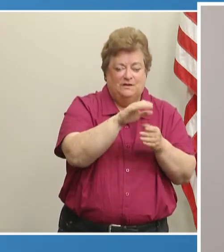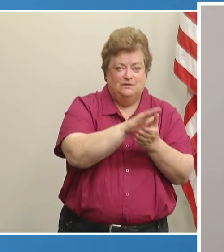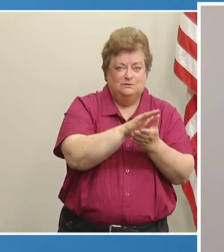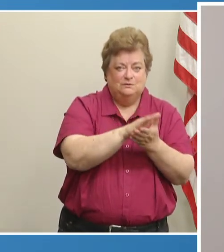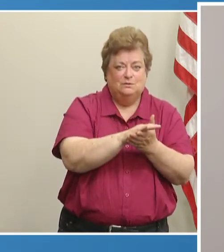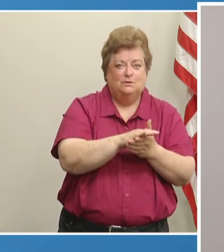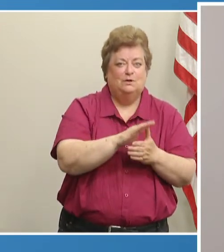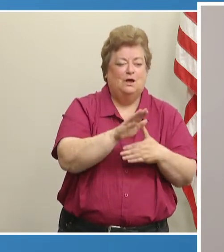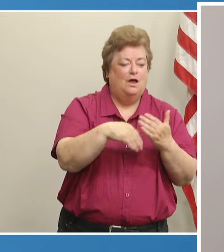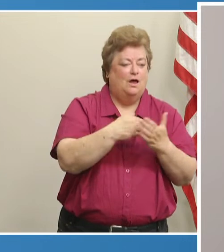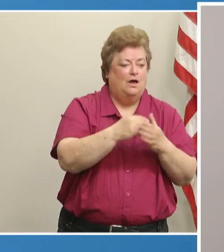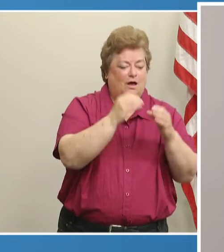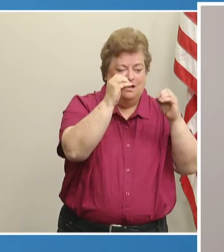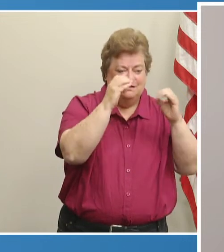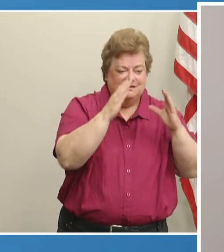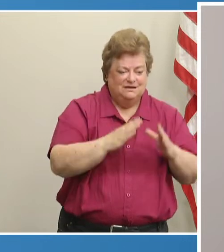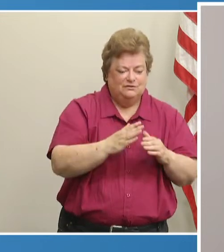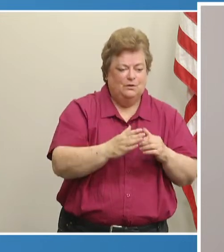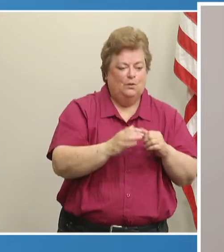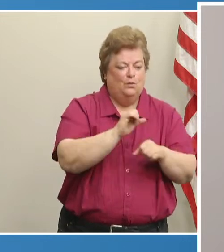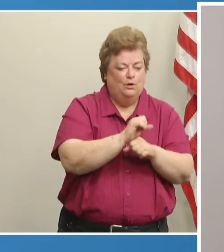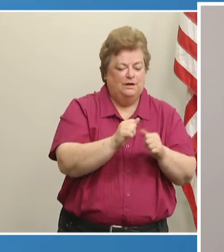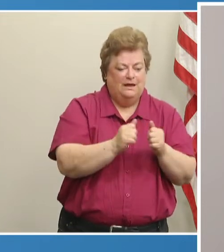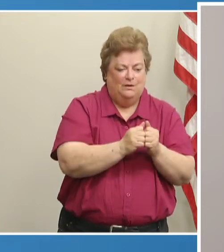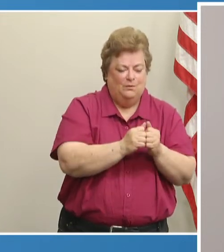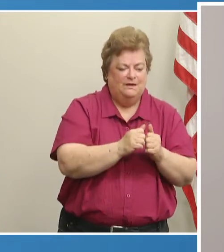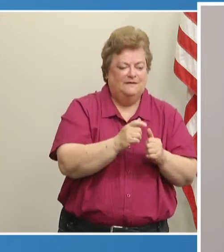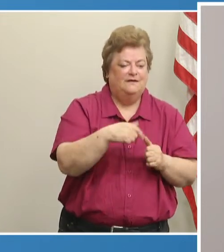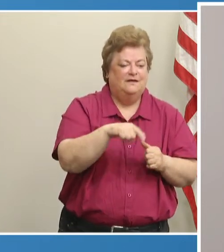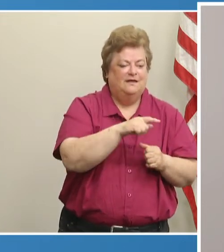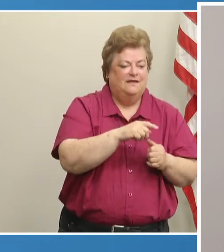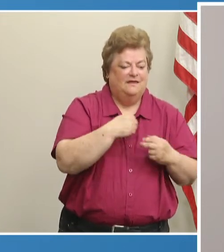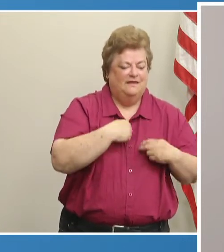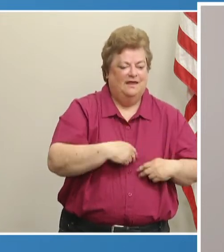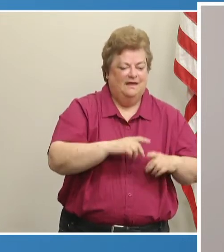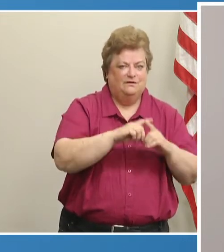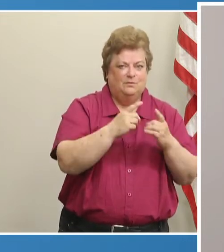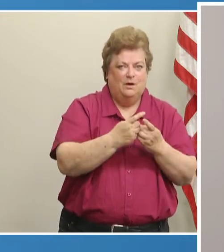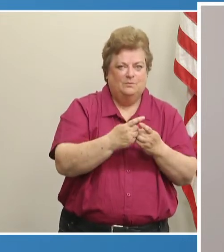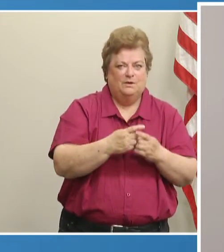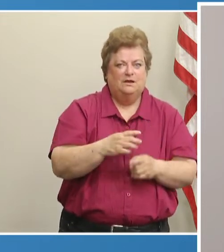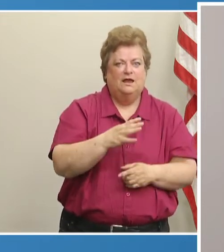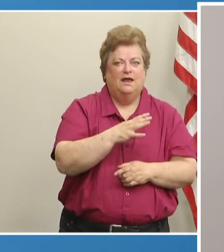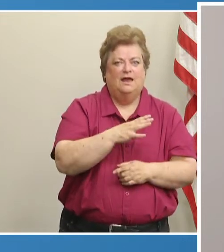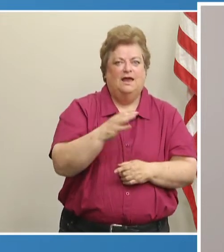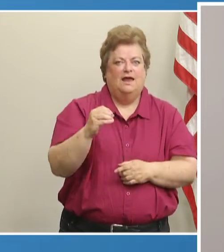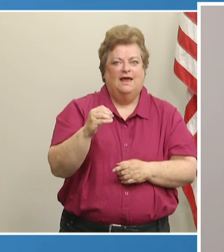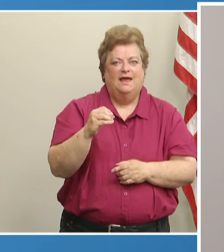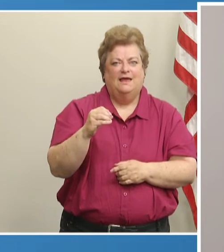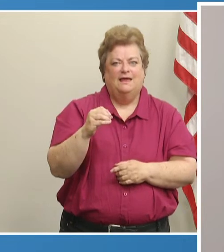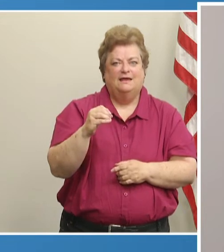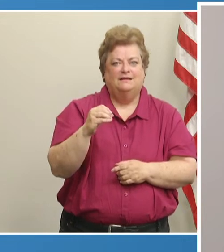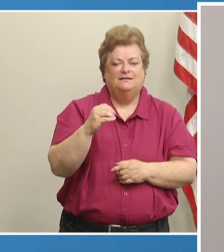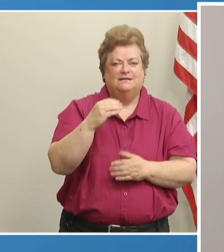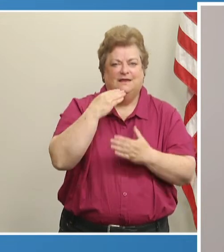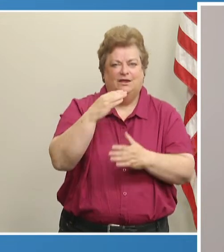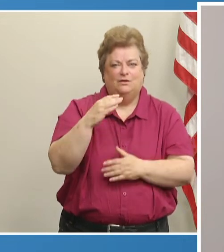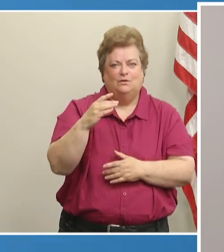our educators who've been partnering with the health department. Thank you, Dr. Jones-Jobst. And of course, thank you to Director Lopez and her